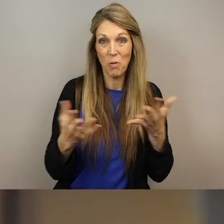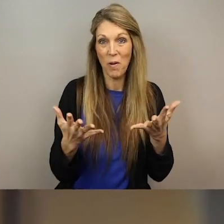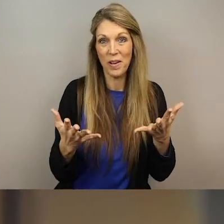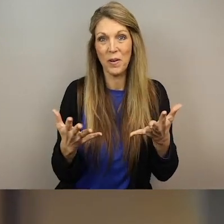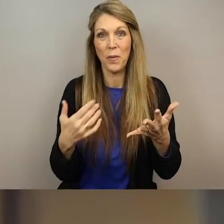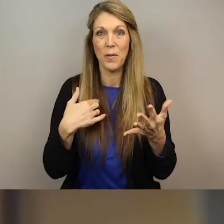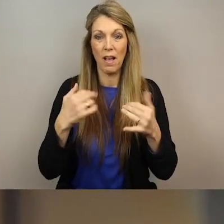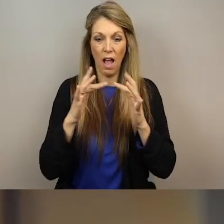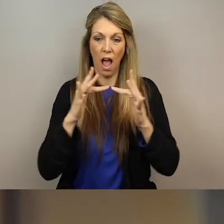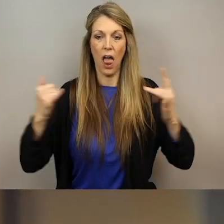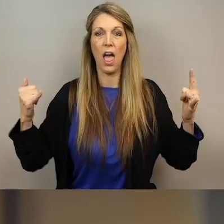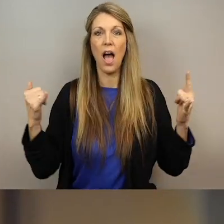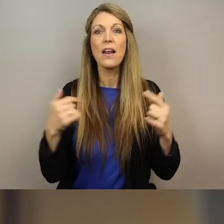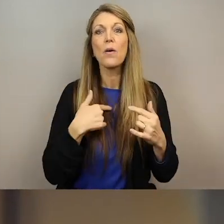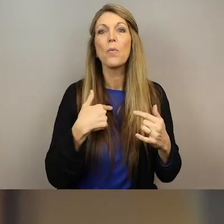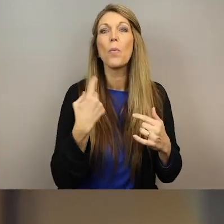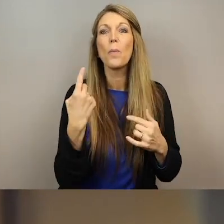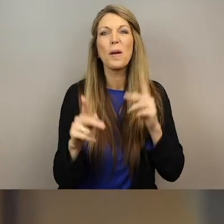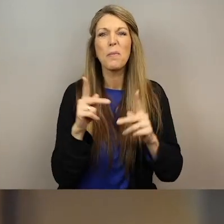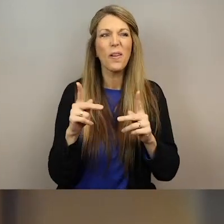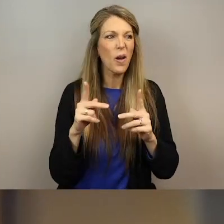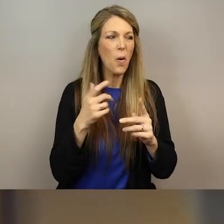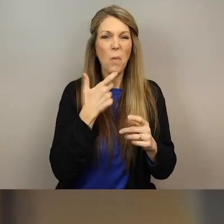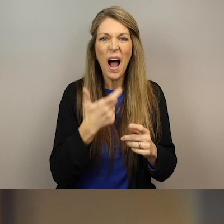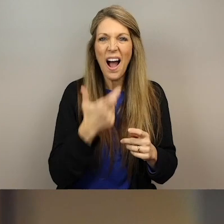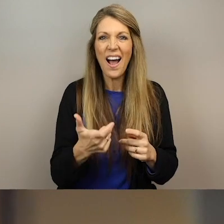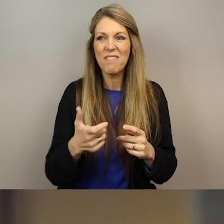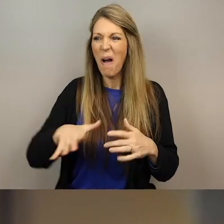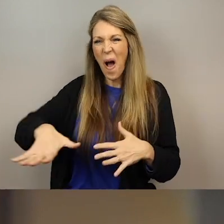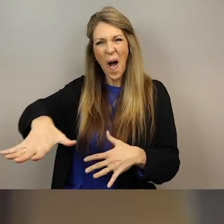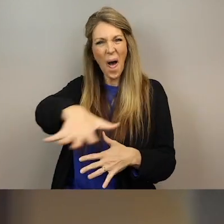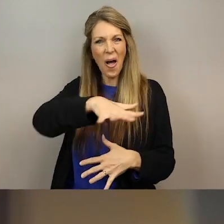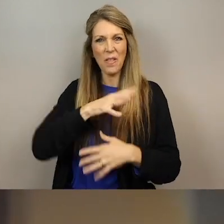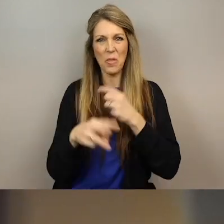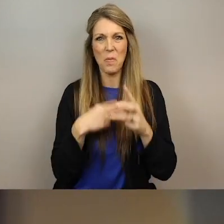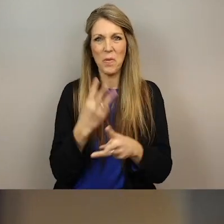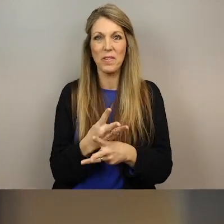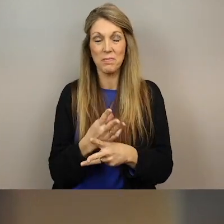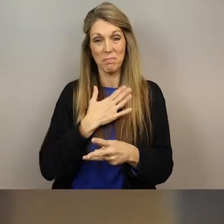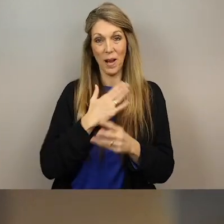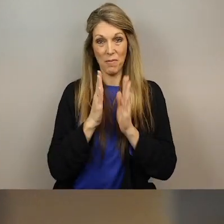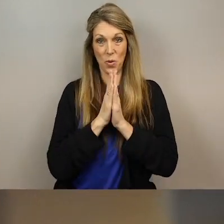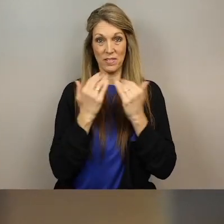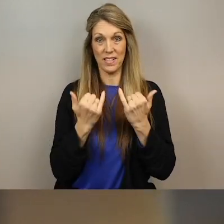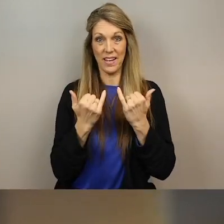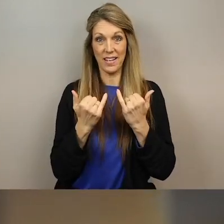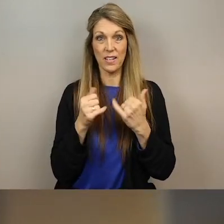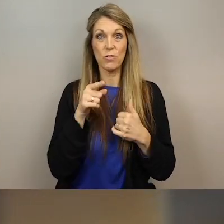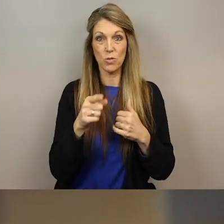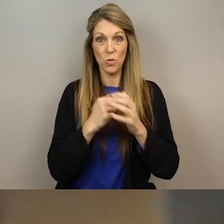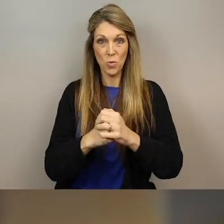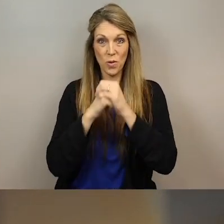is that we've seen people tuning in to watch from literally across the world. And so my prayer for today is that not only will you be